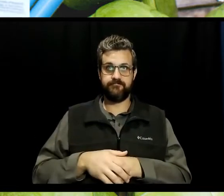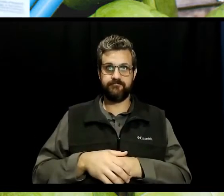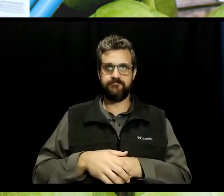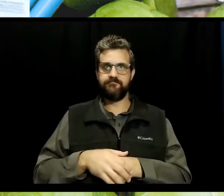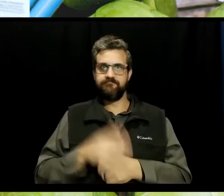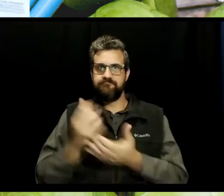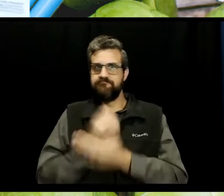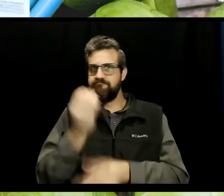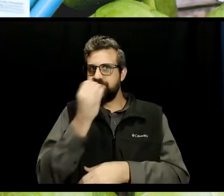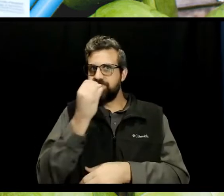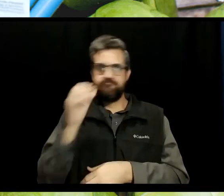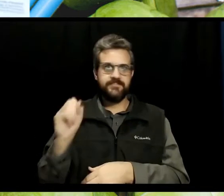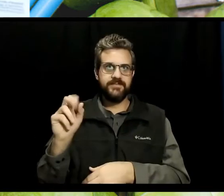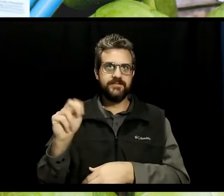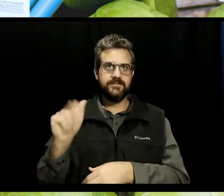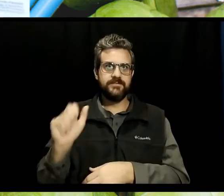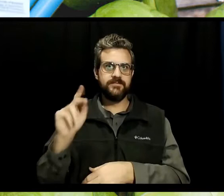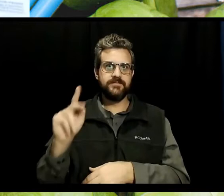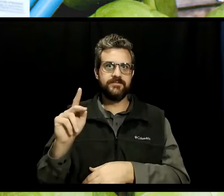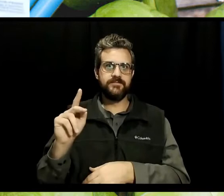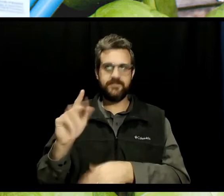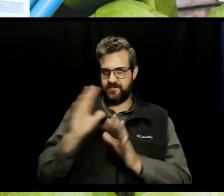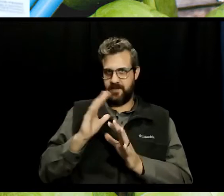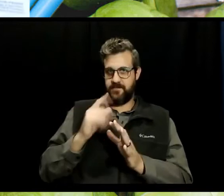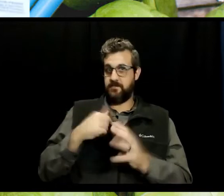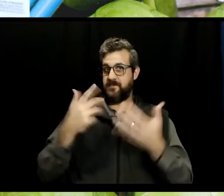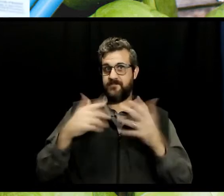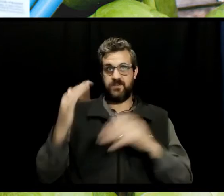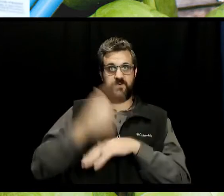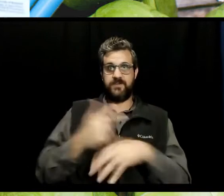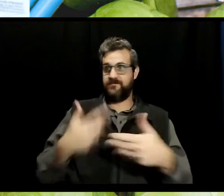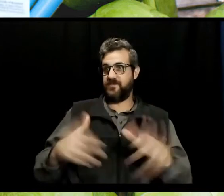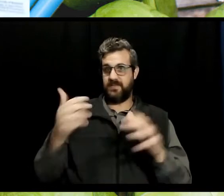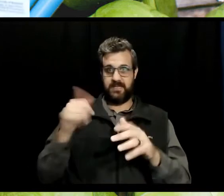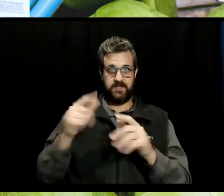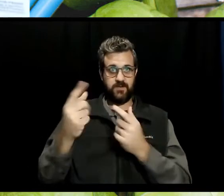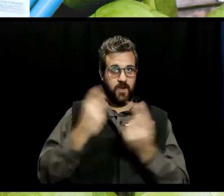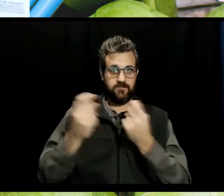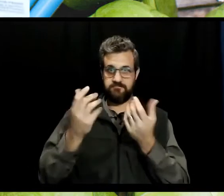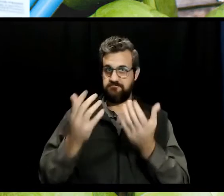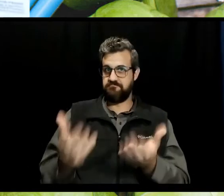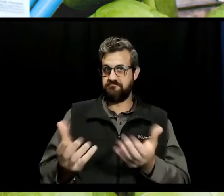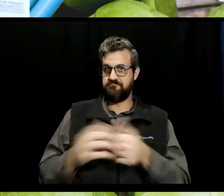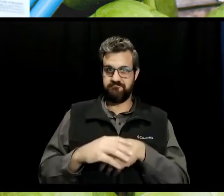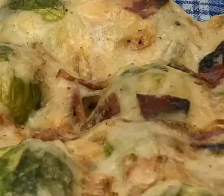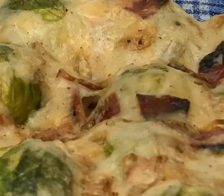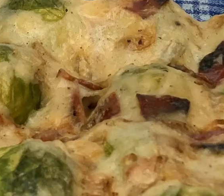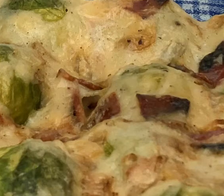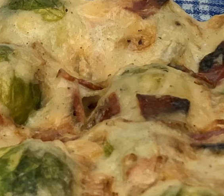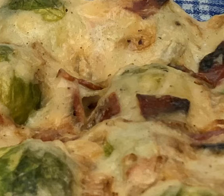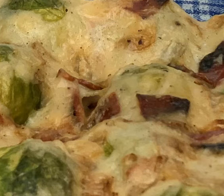snack. All right, Heather, I think I am done for today, but if anyone has questions, I'm here.